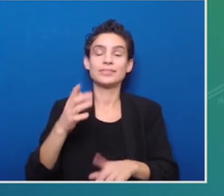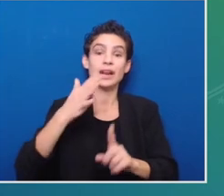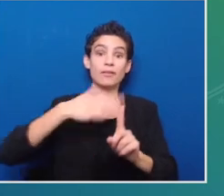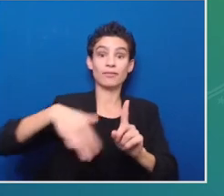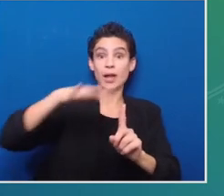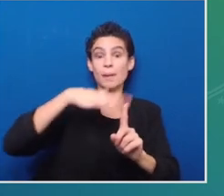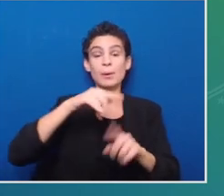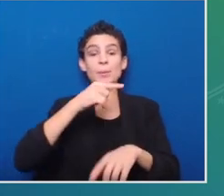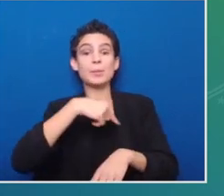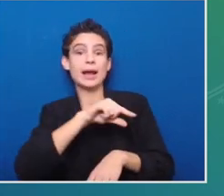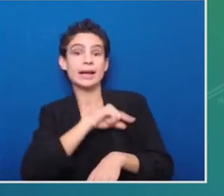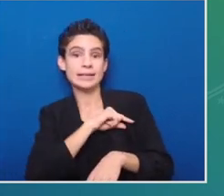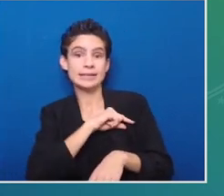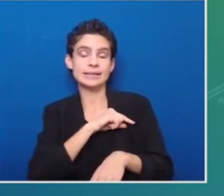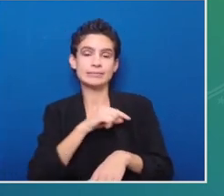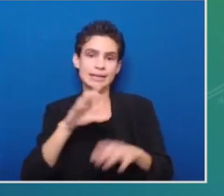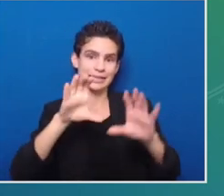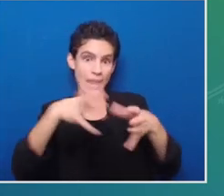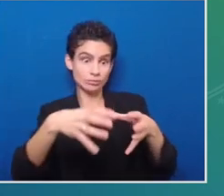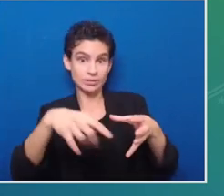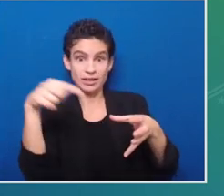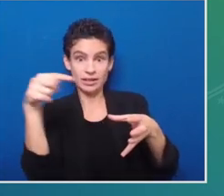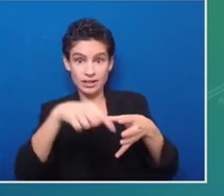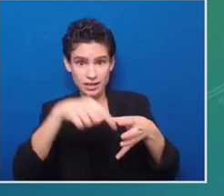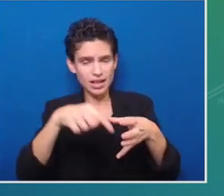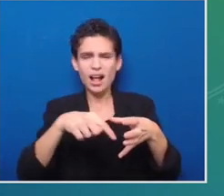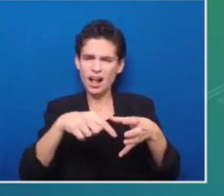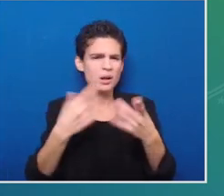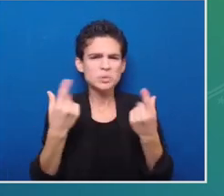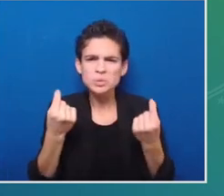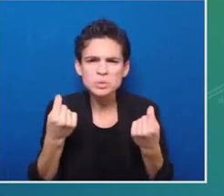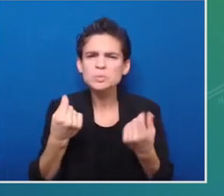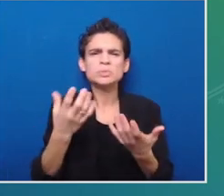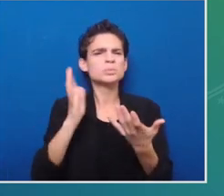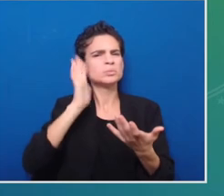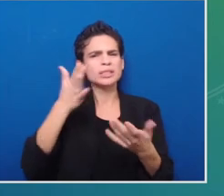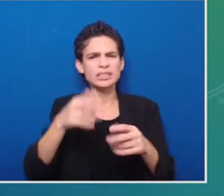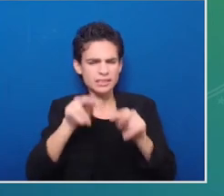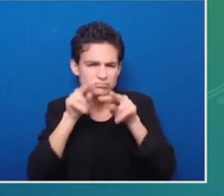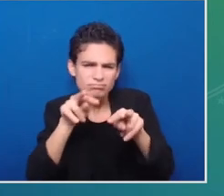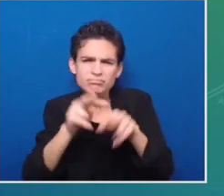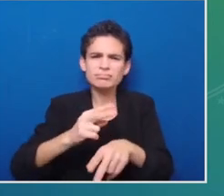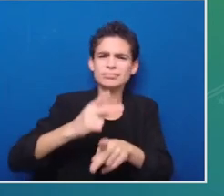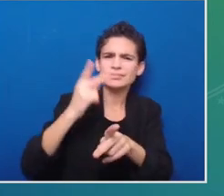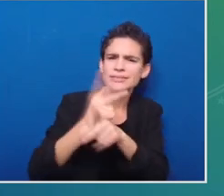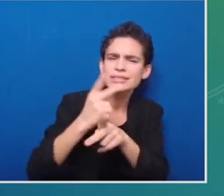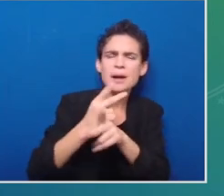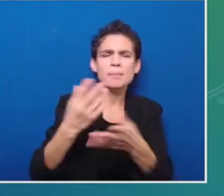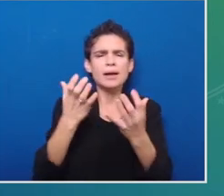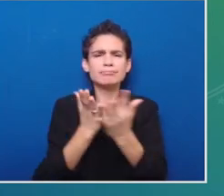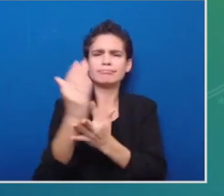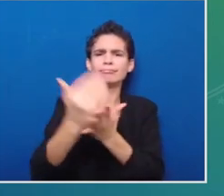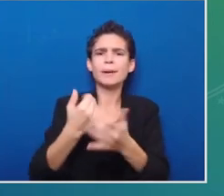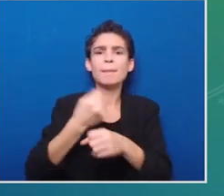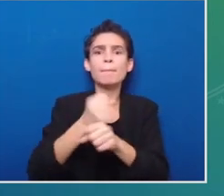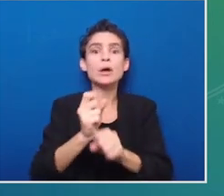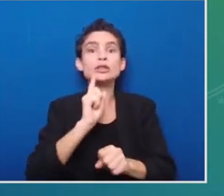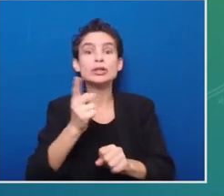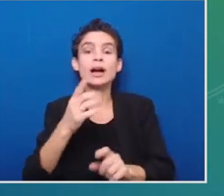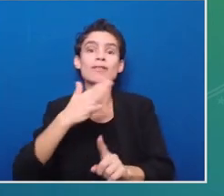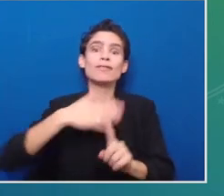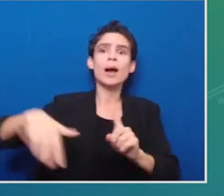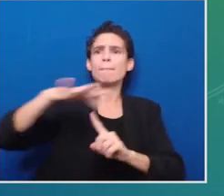breadth of climate change, preserve the natural treasures of our nation, center environmental